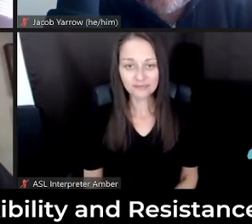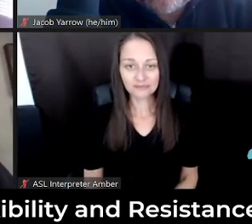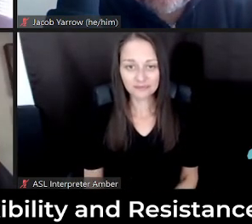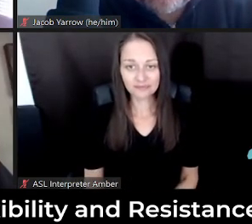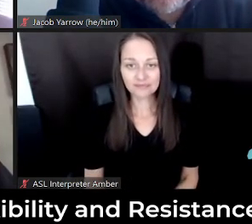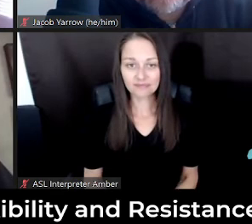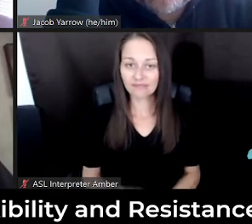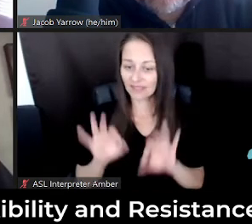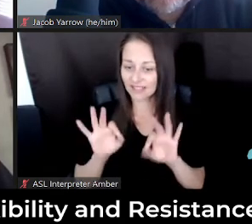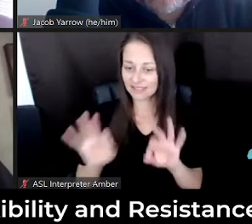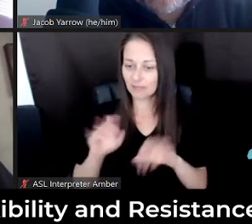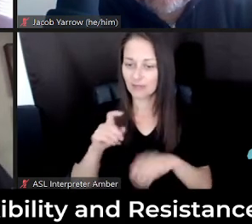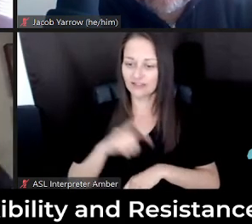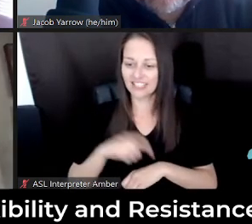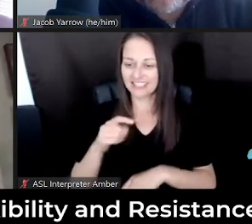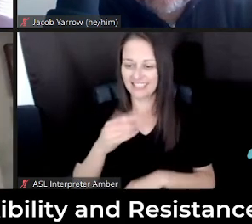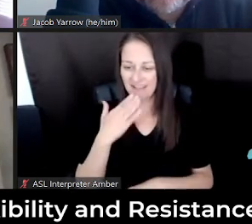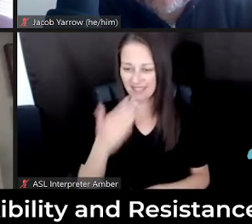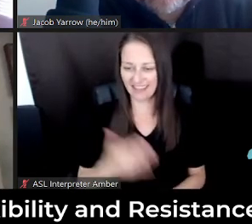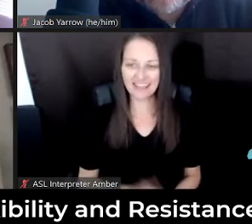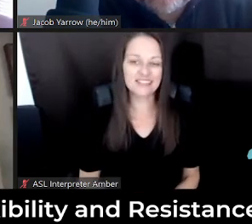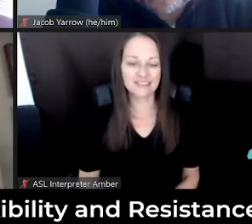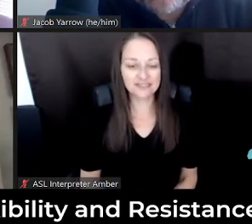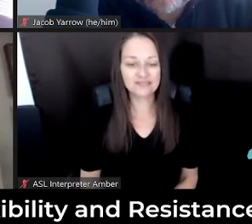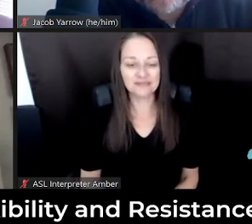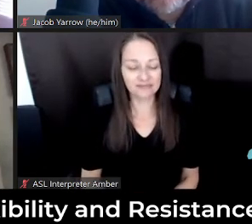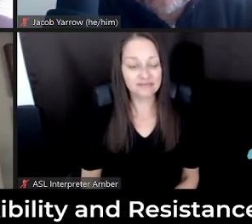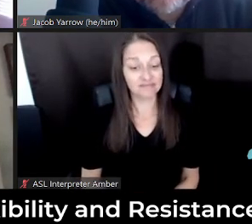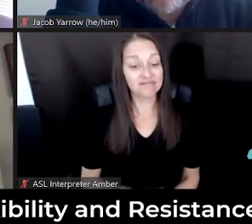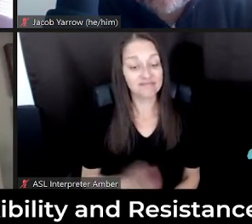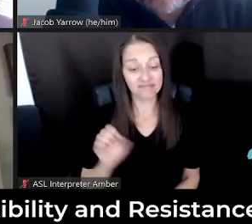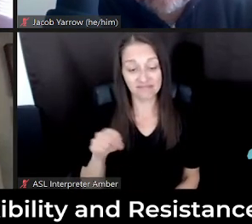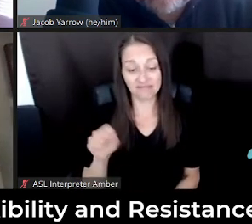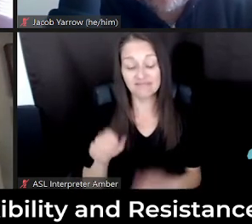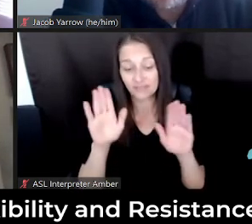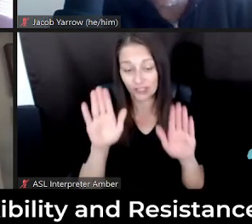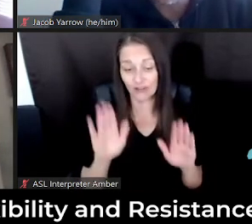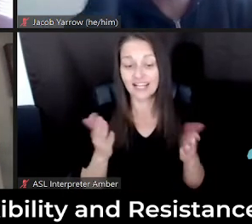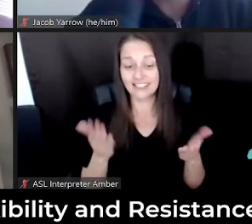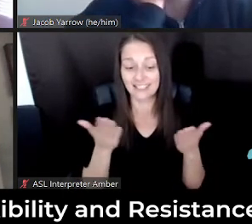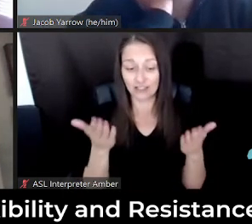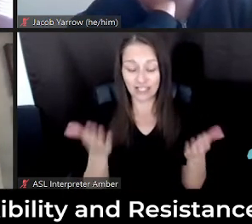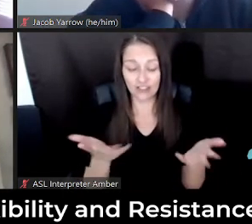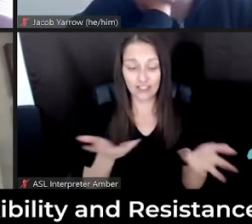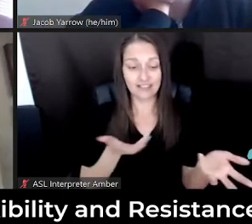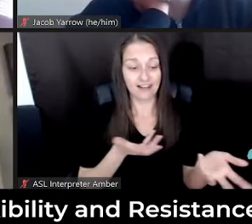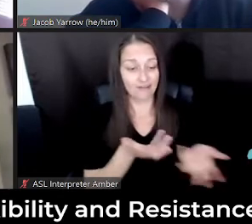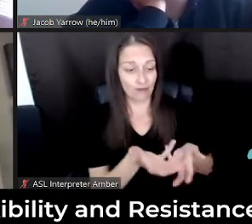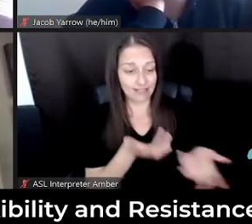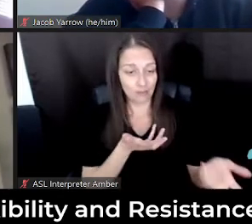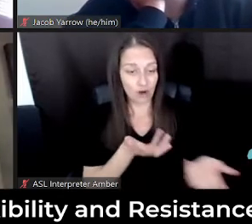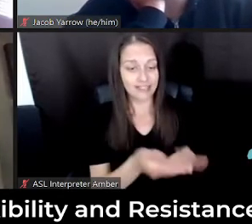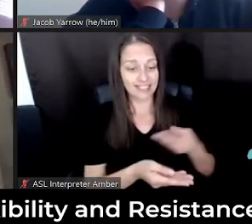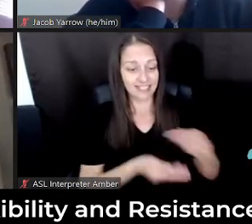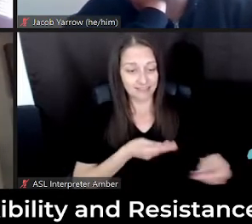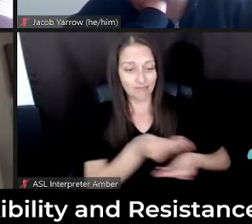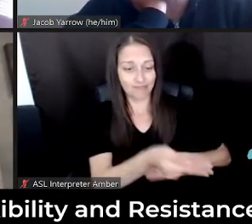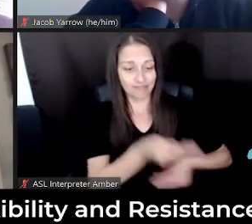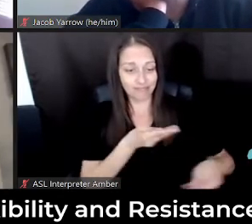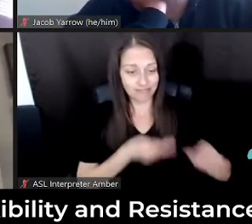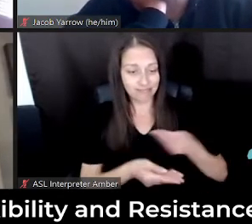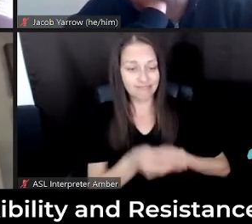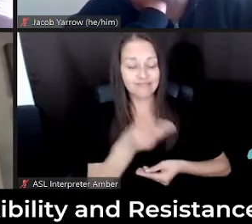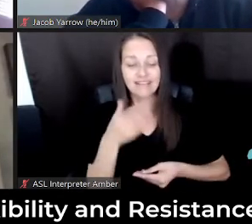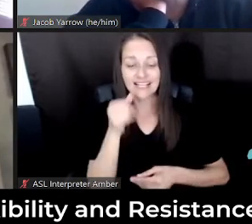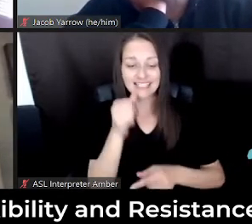Perfect timing. Thank you. And yeah, great suggestions, reciprocity and sister cities. Love